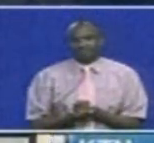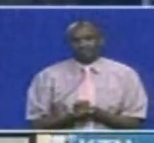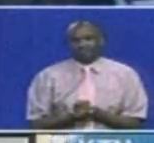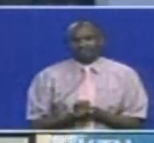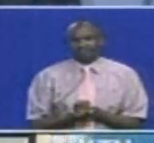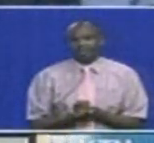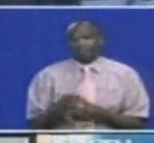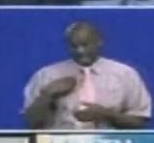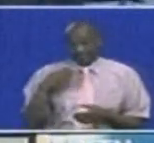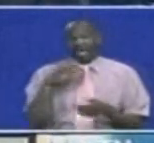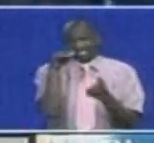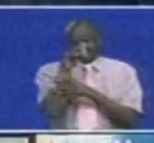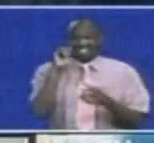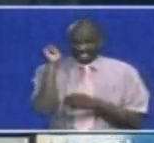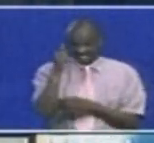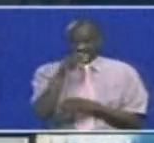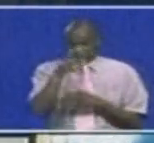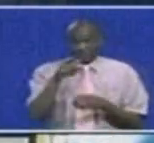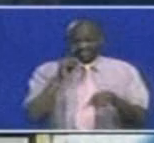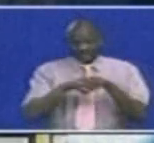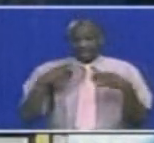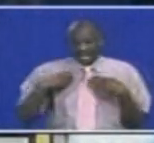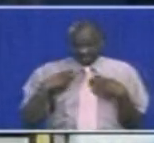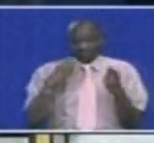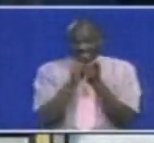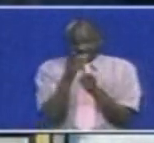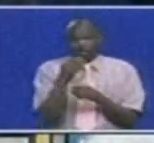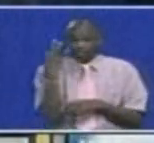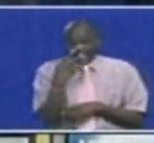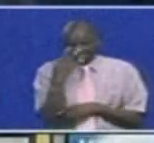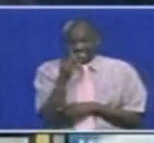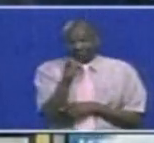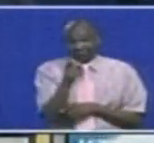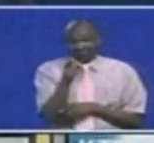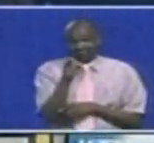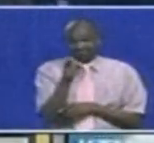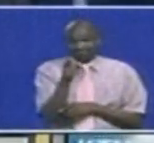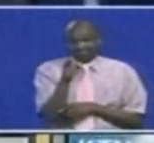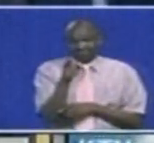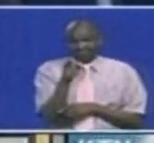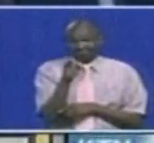I'm appealing to Kenyans when we have a match on Wednesday.